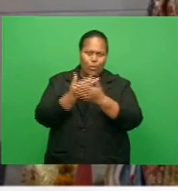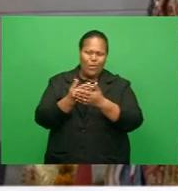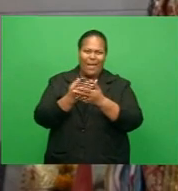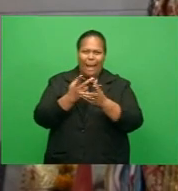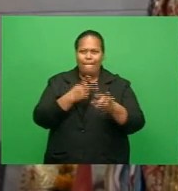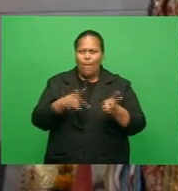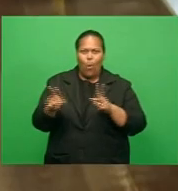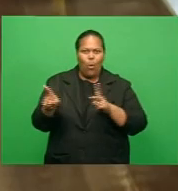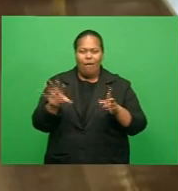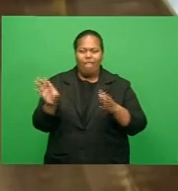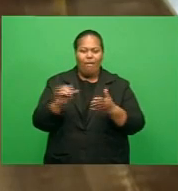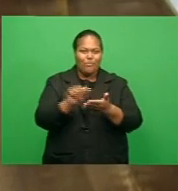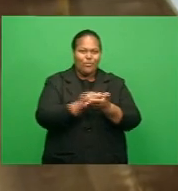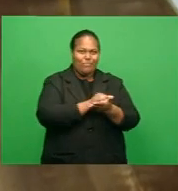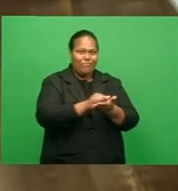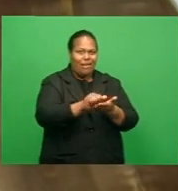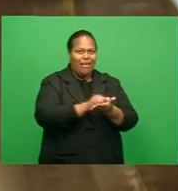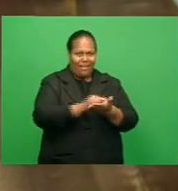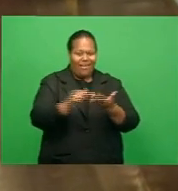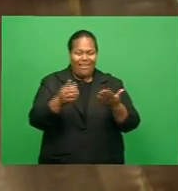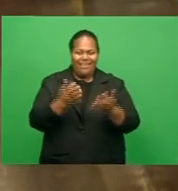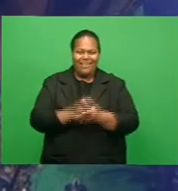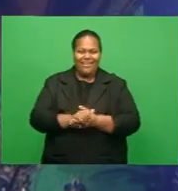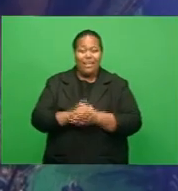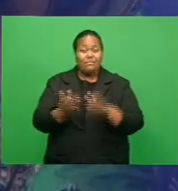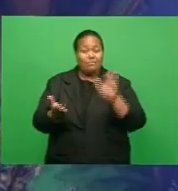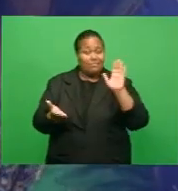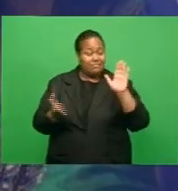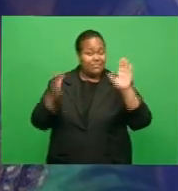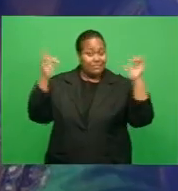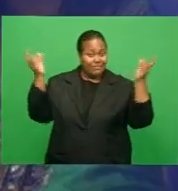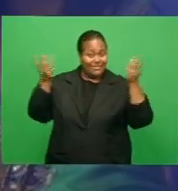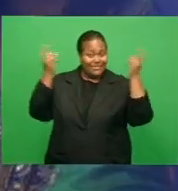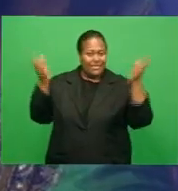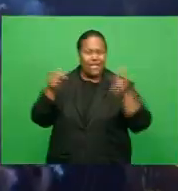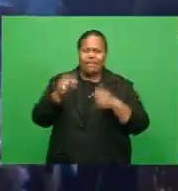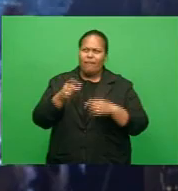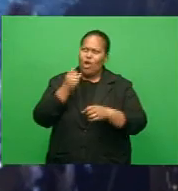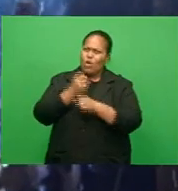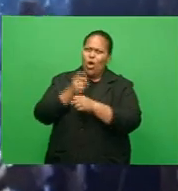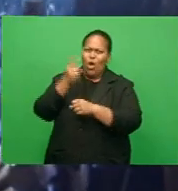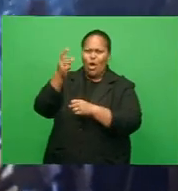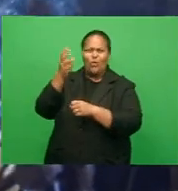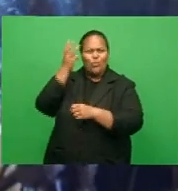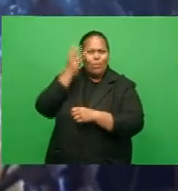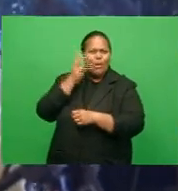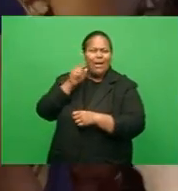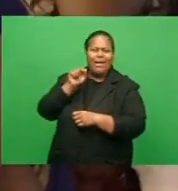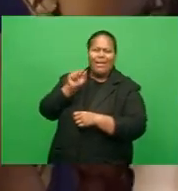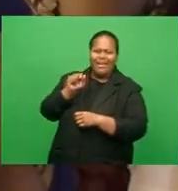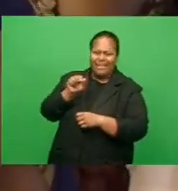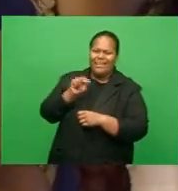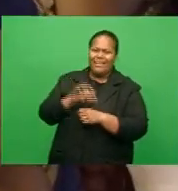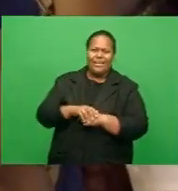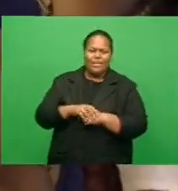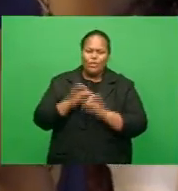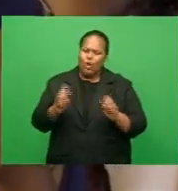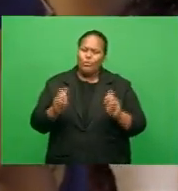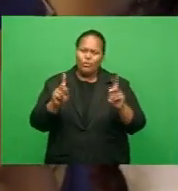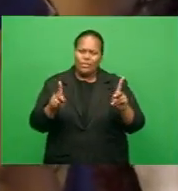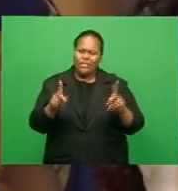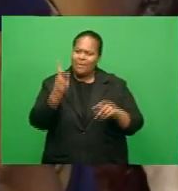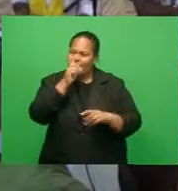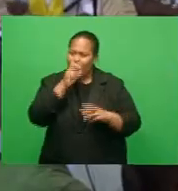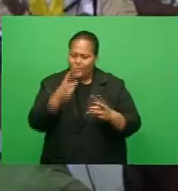Qayyum says while Navratri is a celebration of Goddess Durga, it also provides opportunity for people to look at their inner